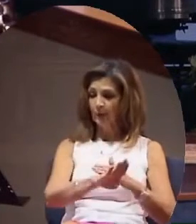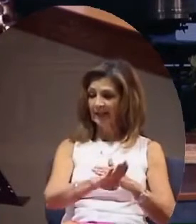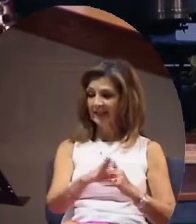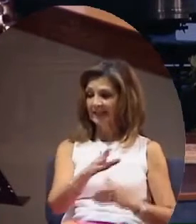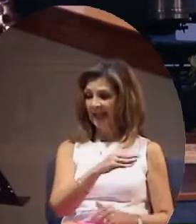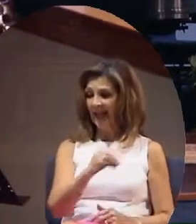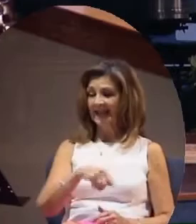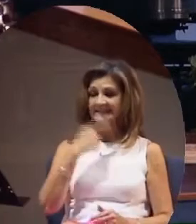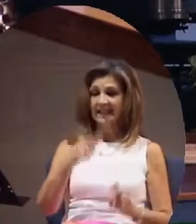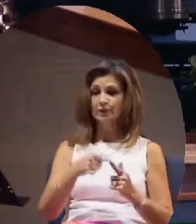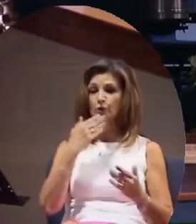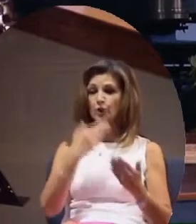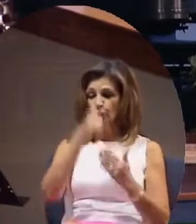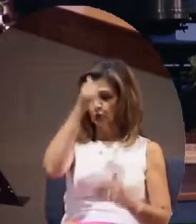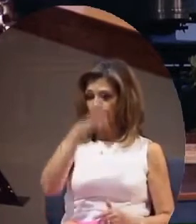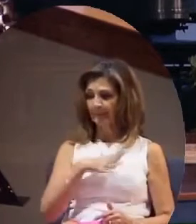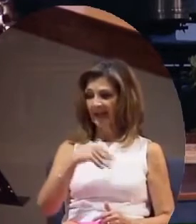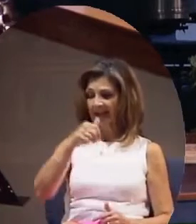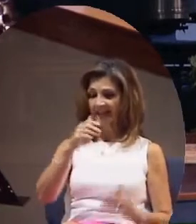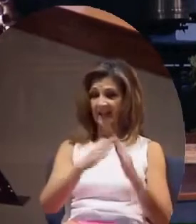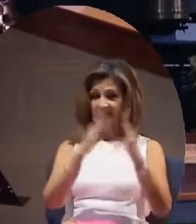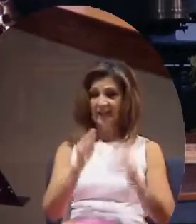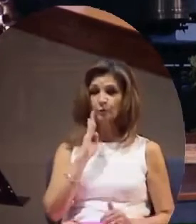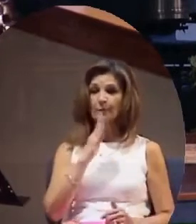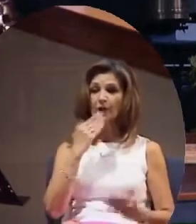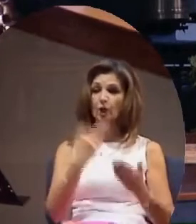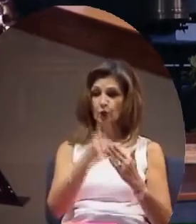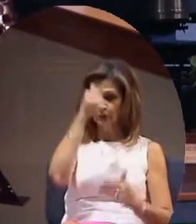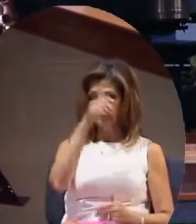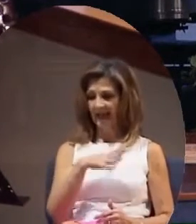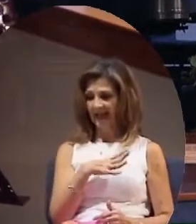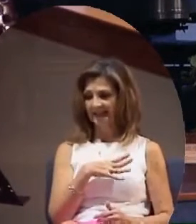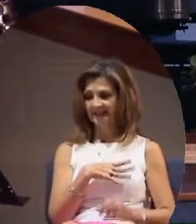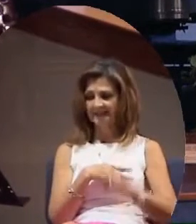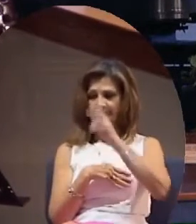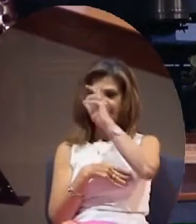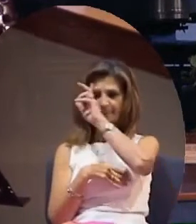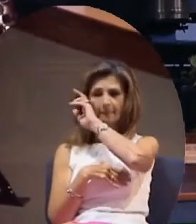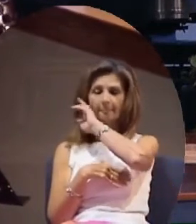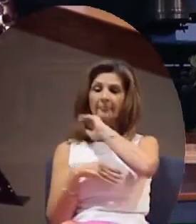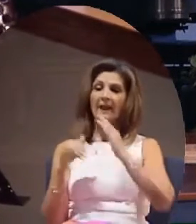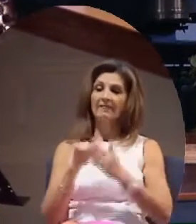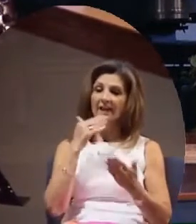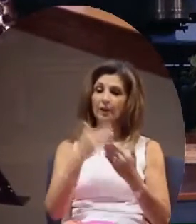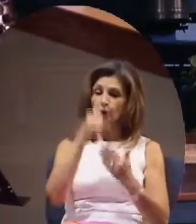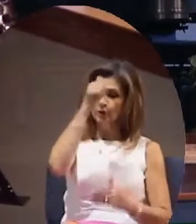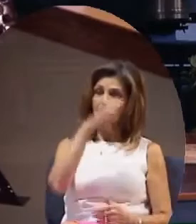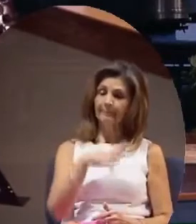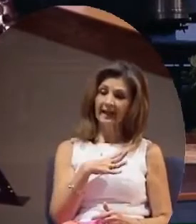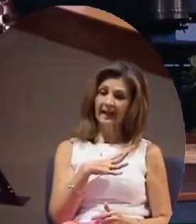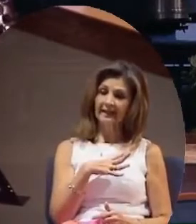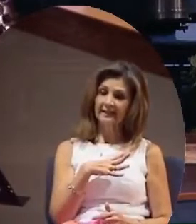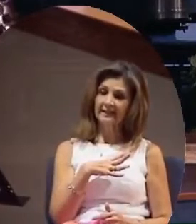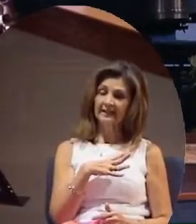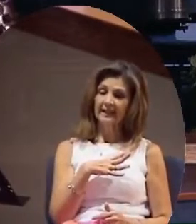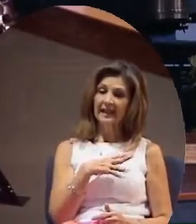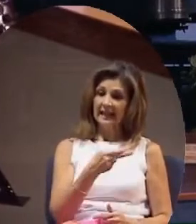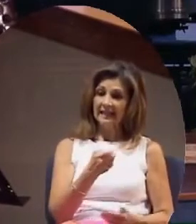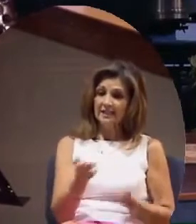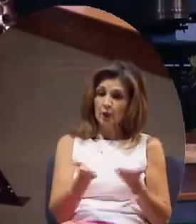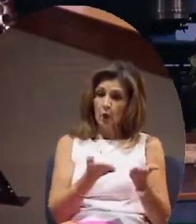say to the good man of the house. There's going to be a good man. That good man is, you know, he's a